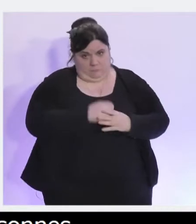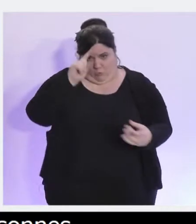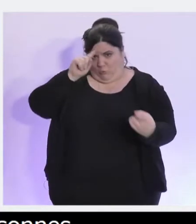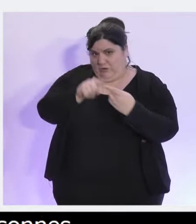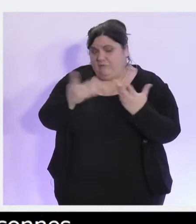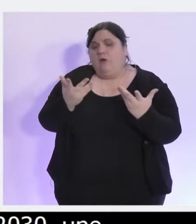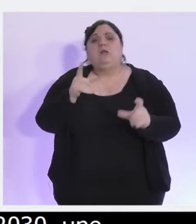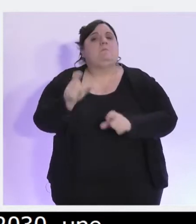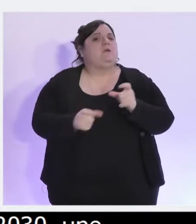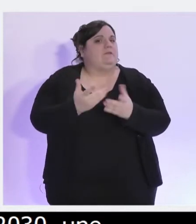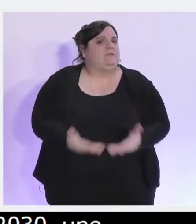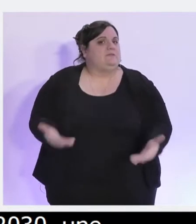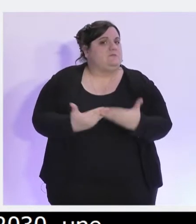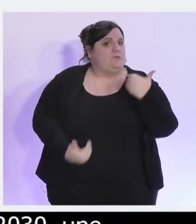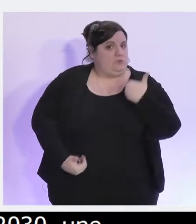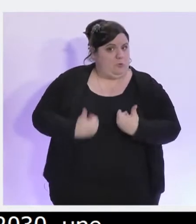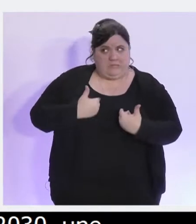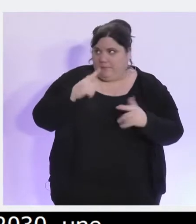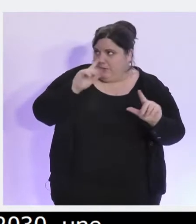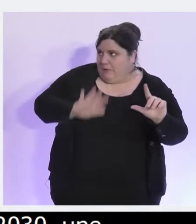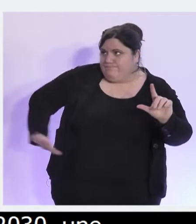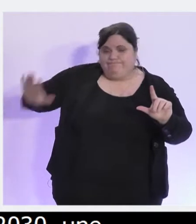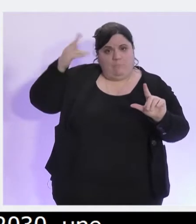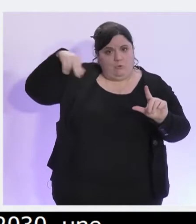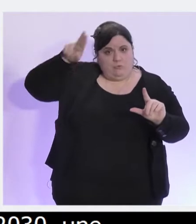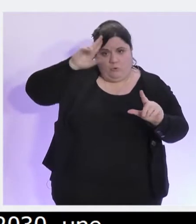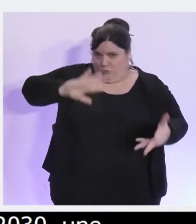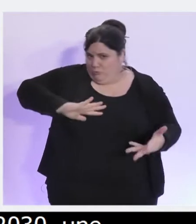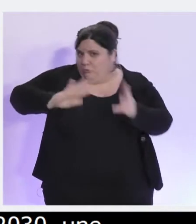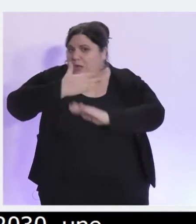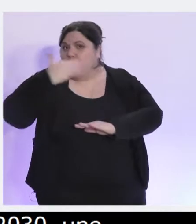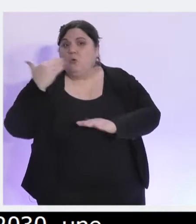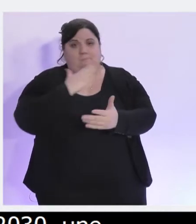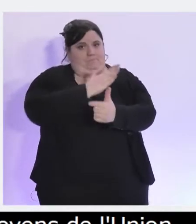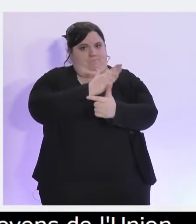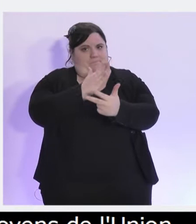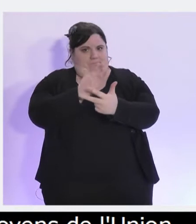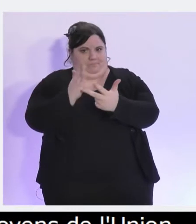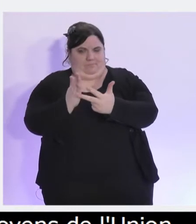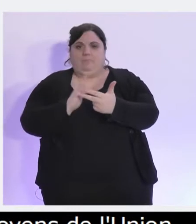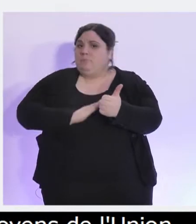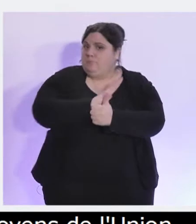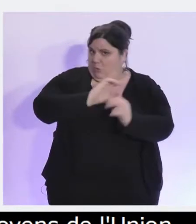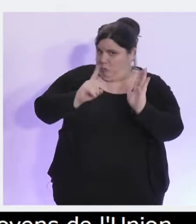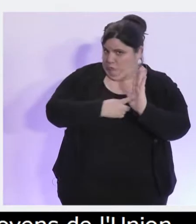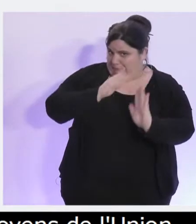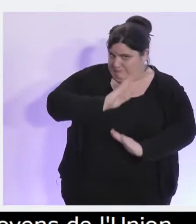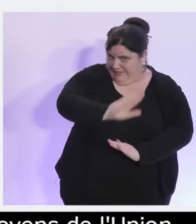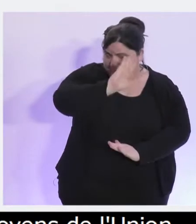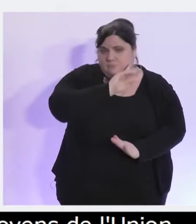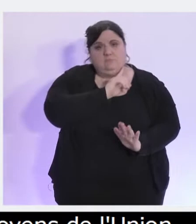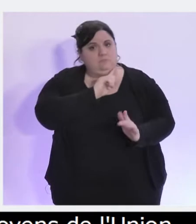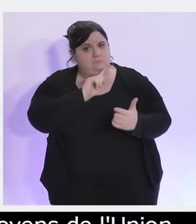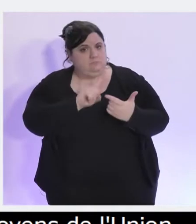the conditions of citizens with handicaps in the European Union, and it's based on three basic themes: the right